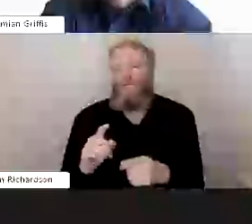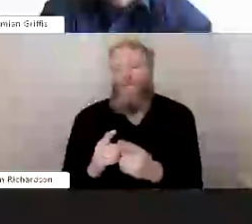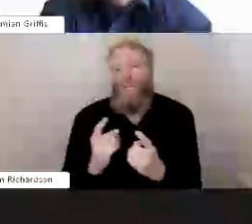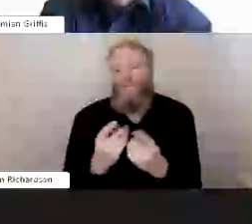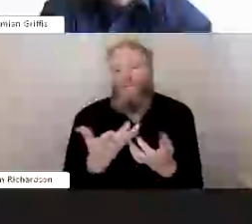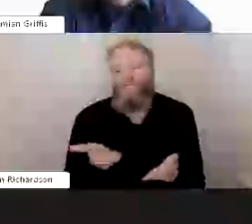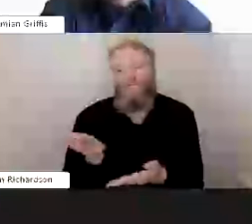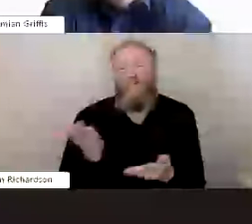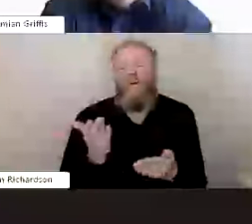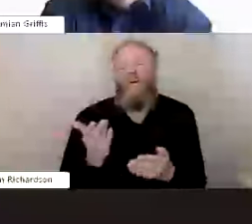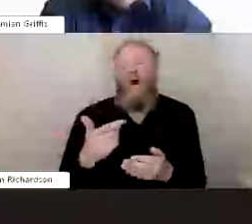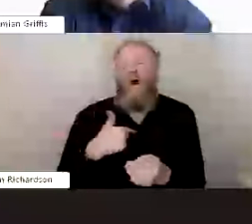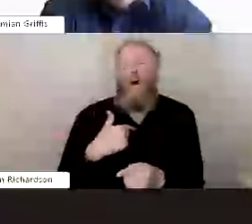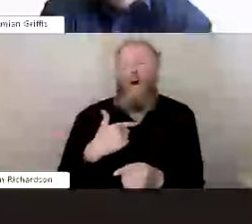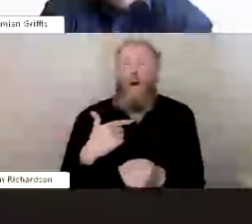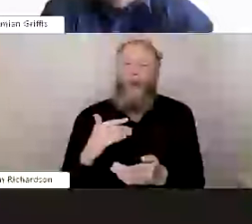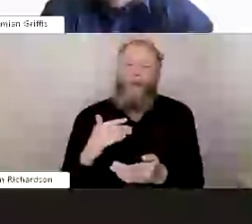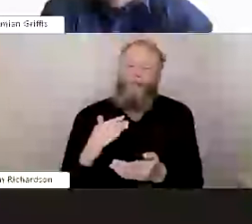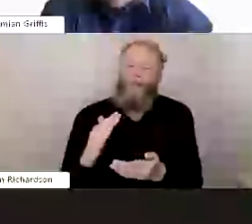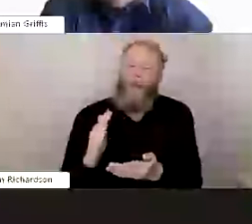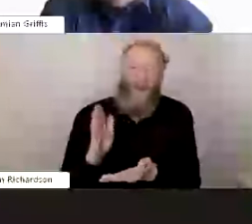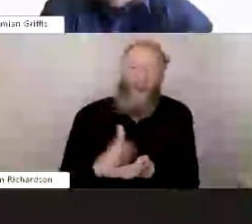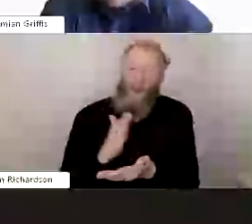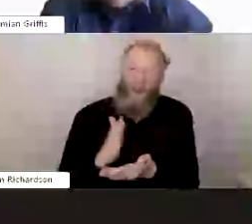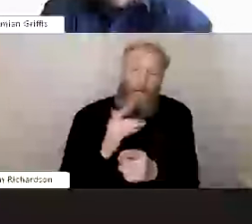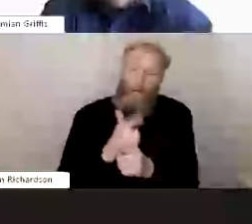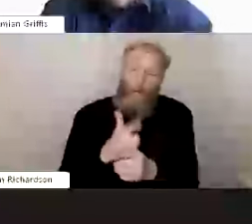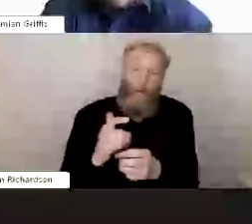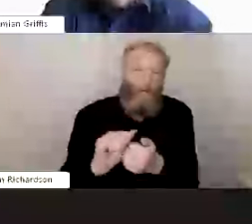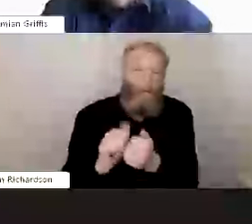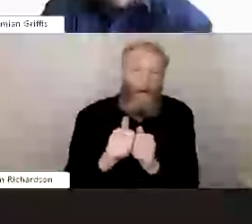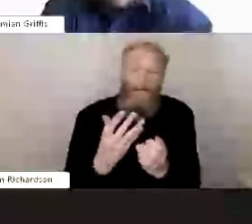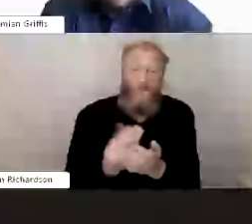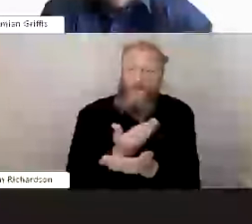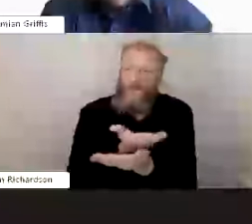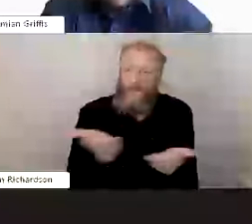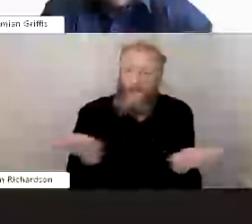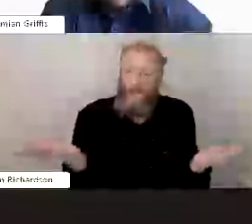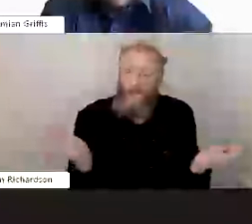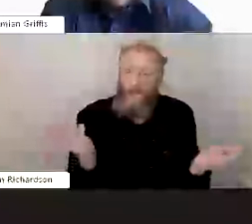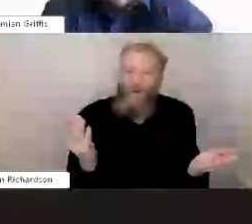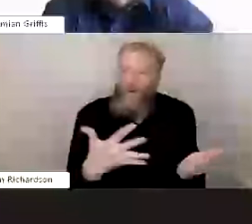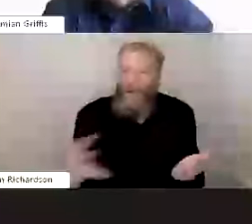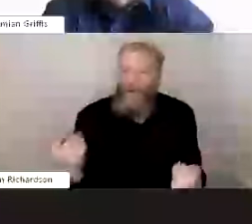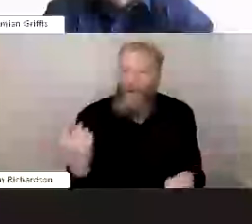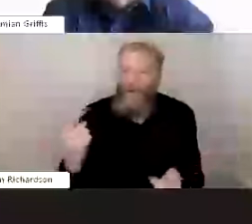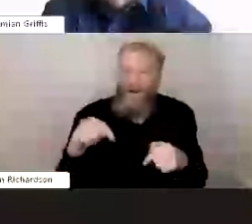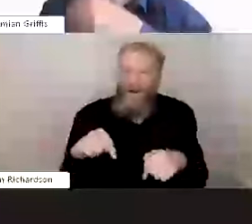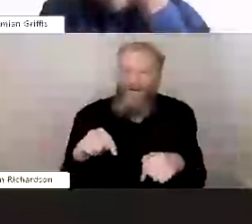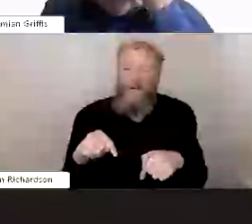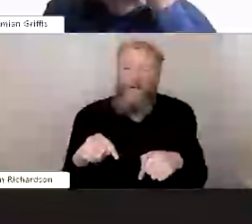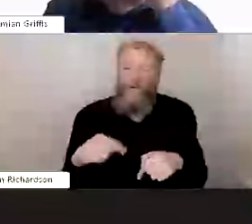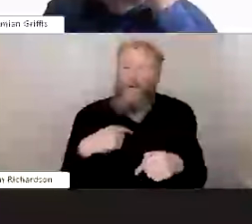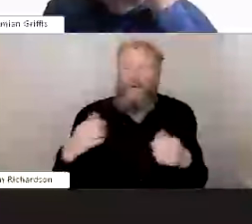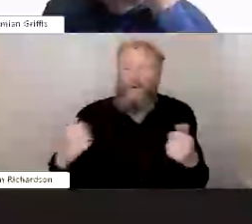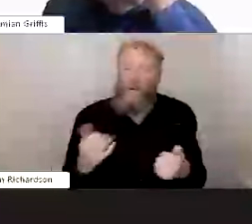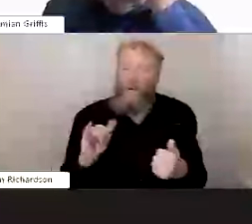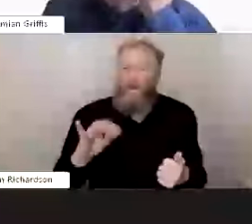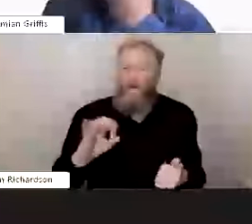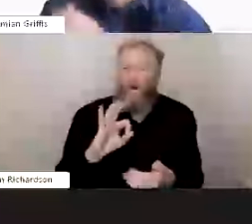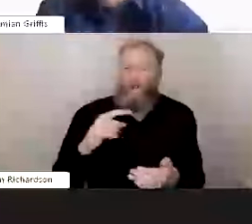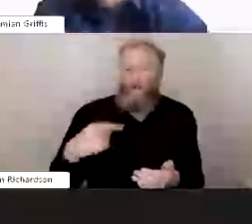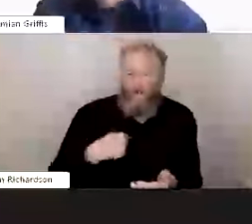you. It wouldn't necessarily be me, but I've got team members who can help out across a range of things. We're really anxious to